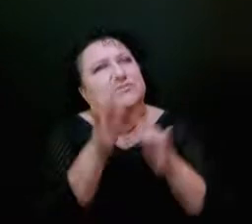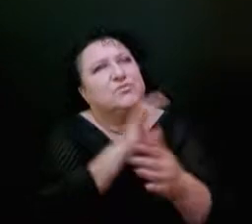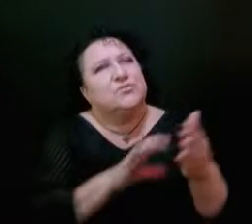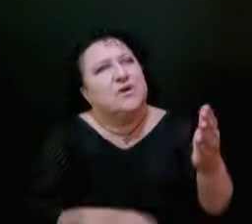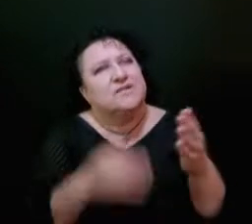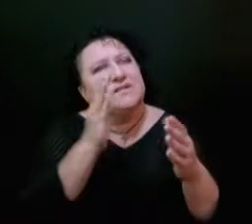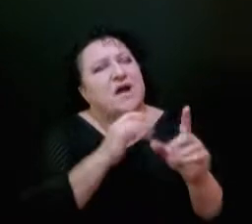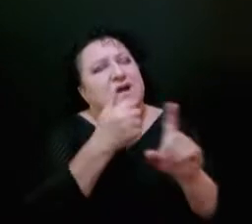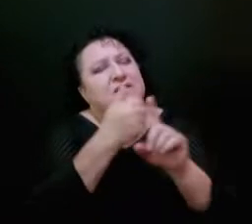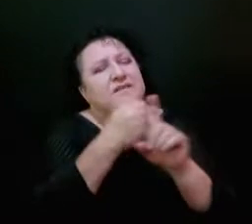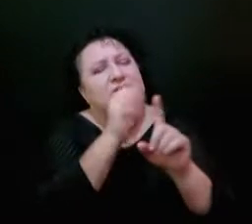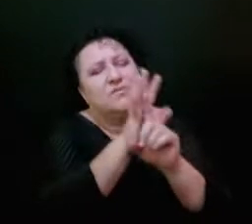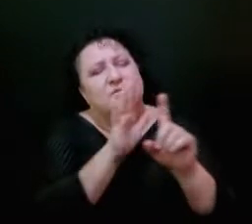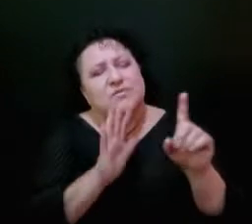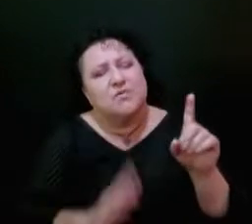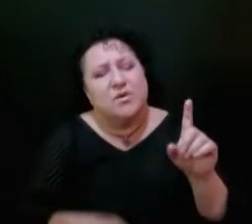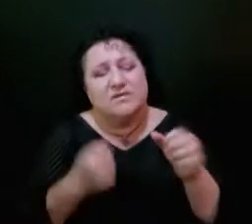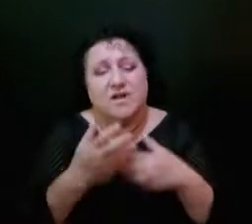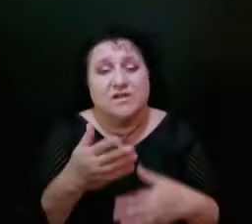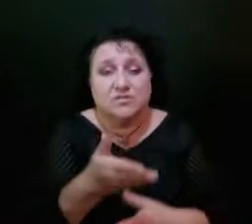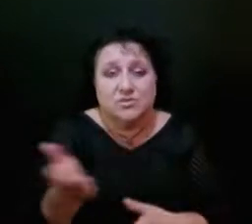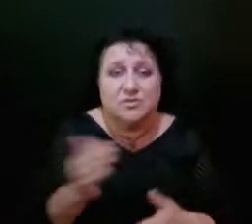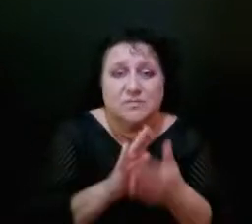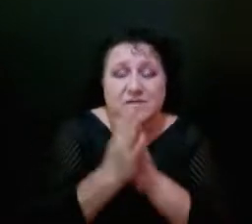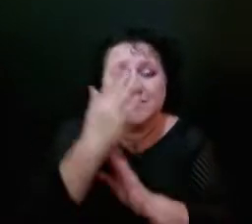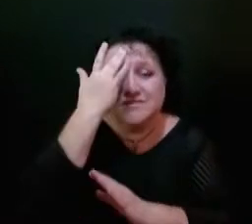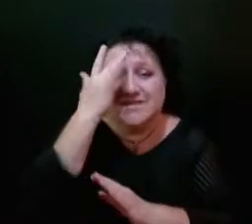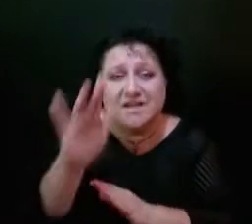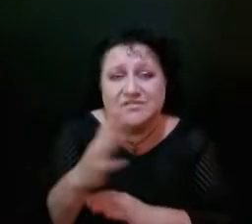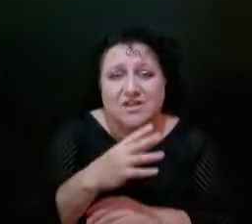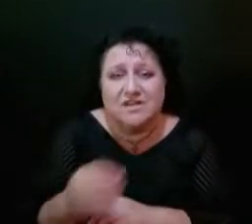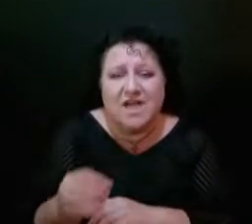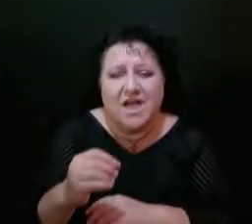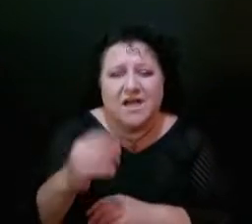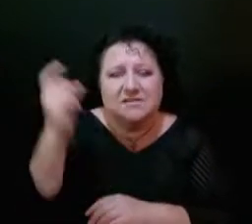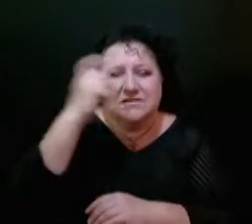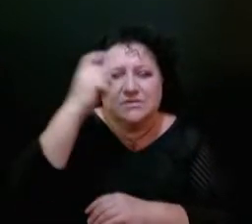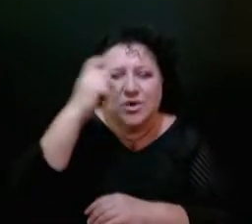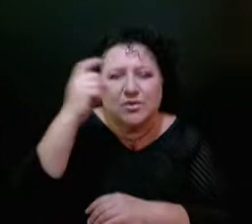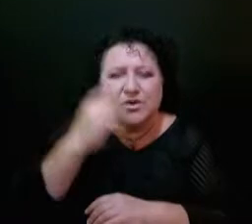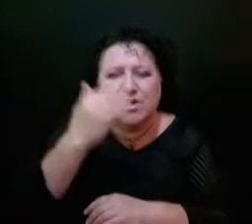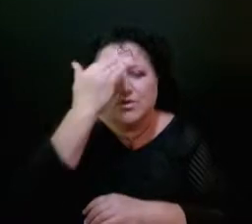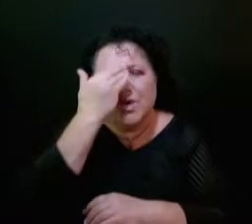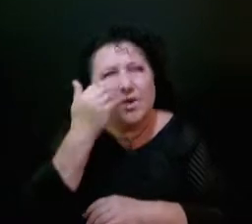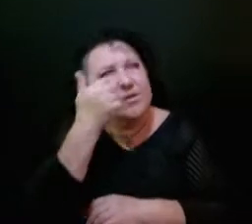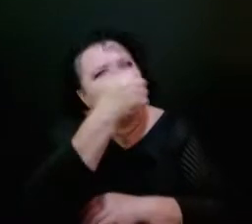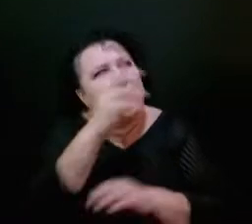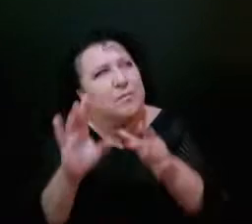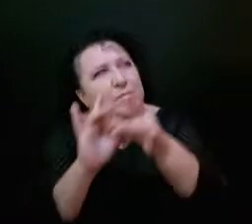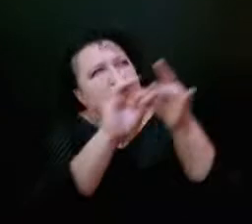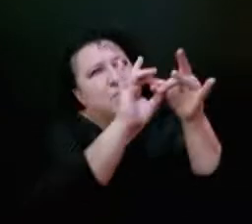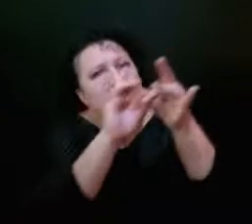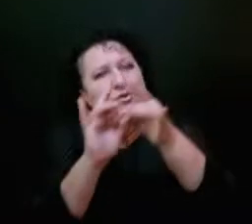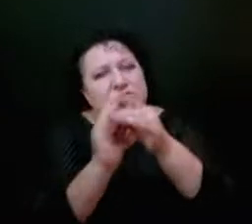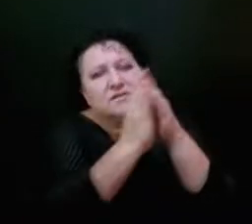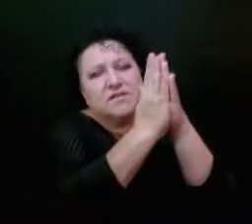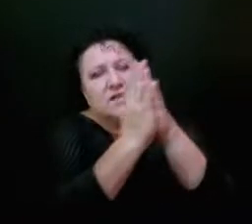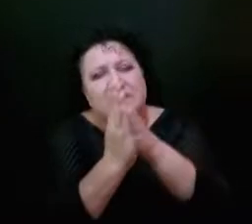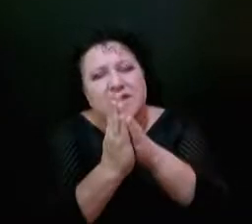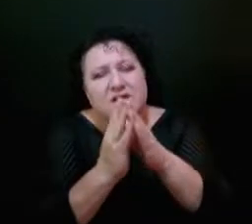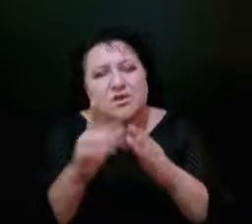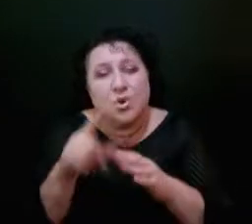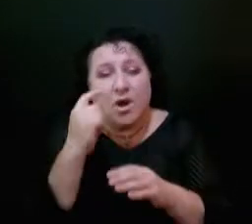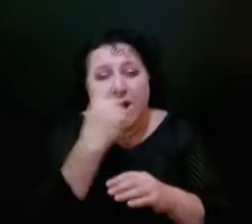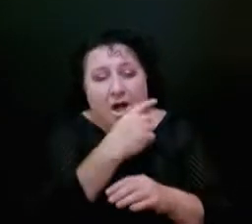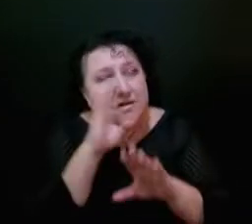to make you intelligent and discerning in knowing him personally. Your eyes focused and clear so that you